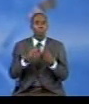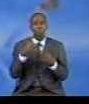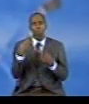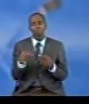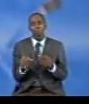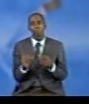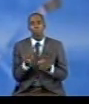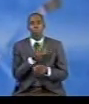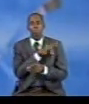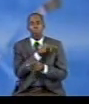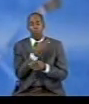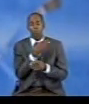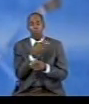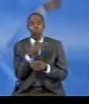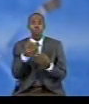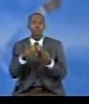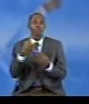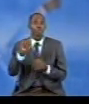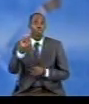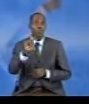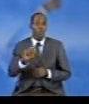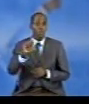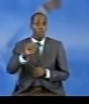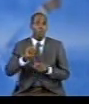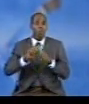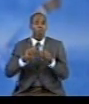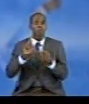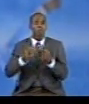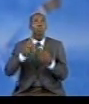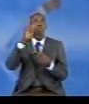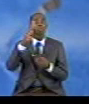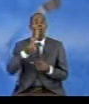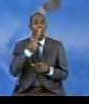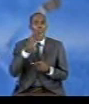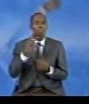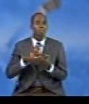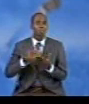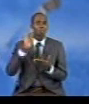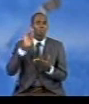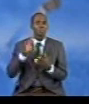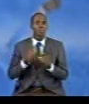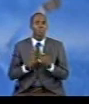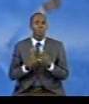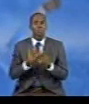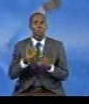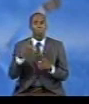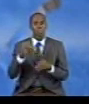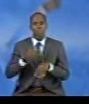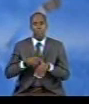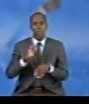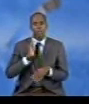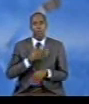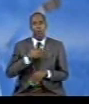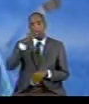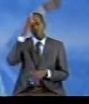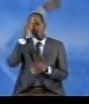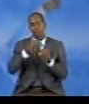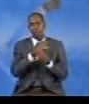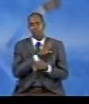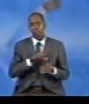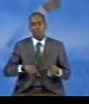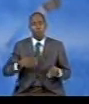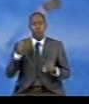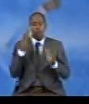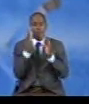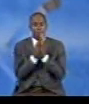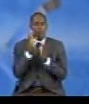us. But to God be the glory, during the time our Father in the Lord was praying, he mentioned my case. He said